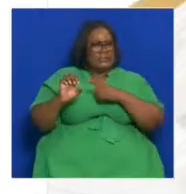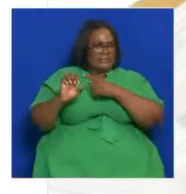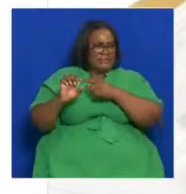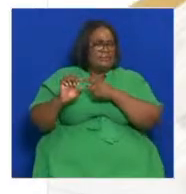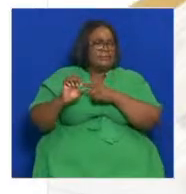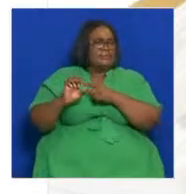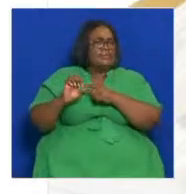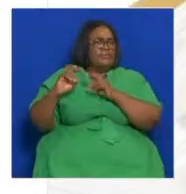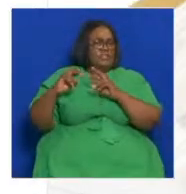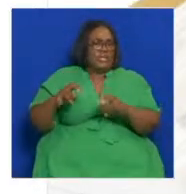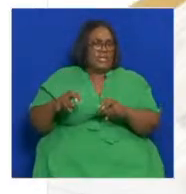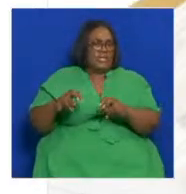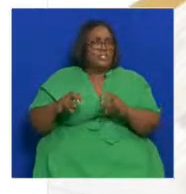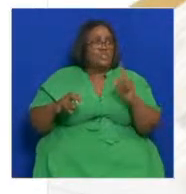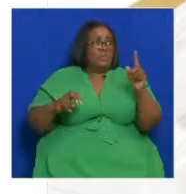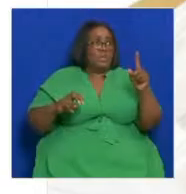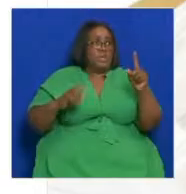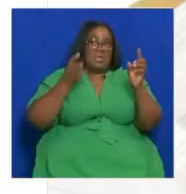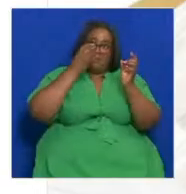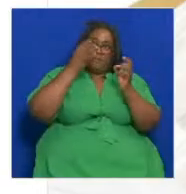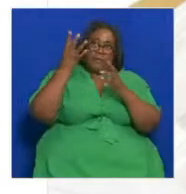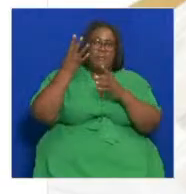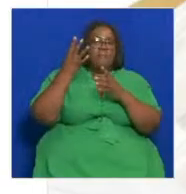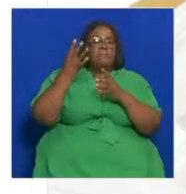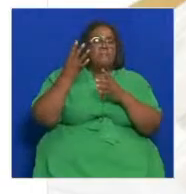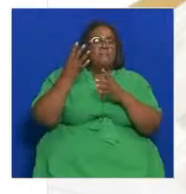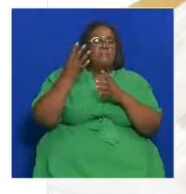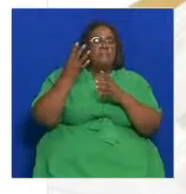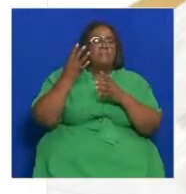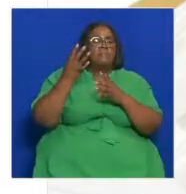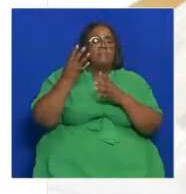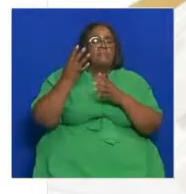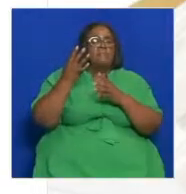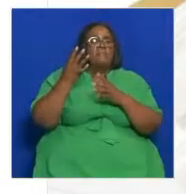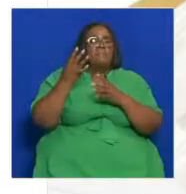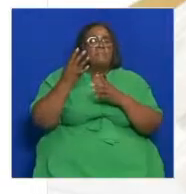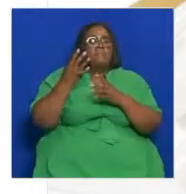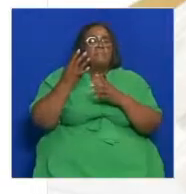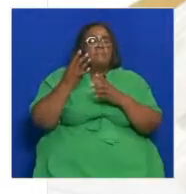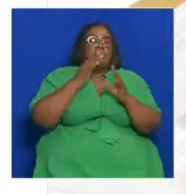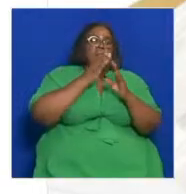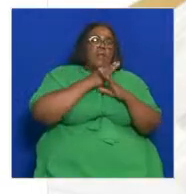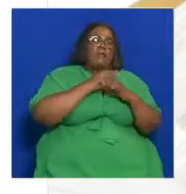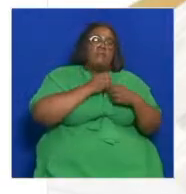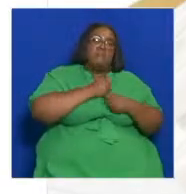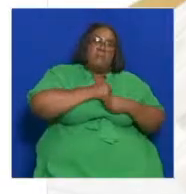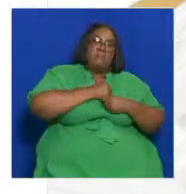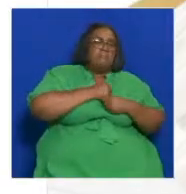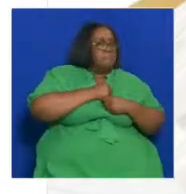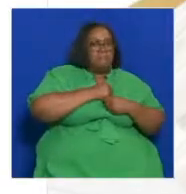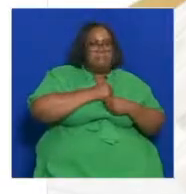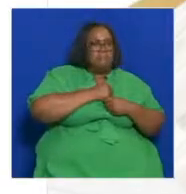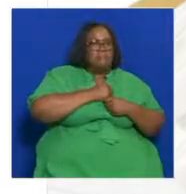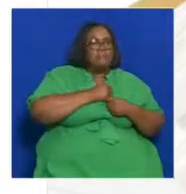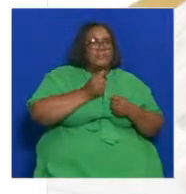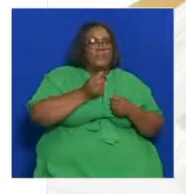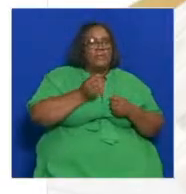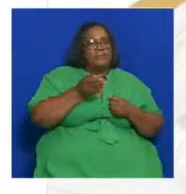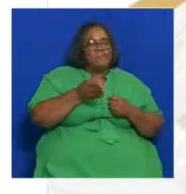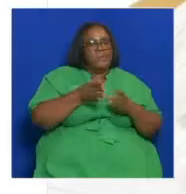had leaked information to Mr. Nkabinde. Present at the meeting were me, Chief